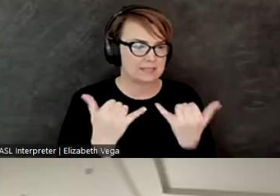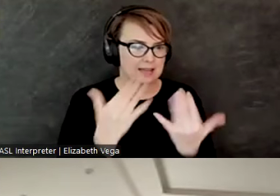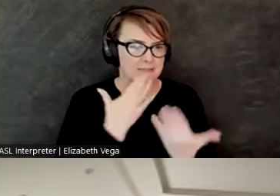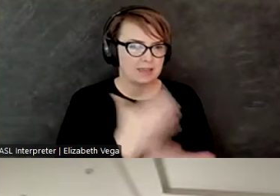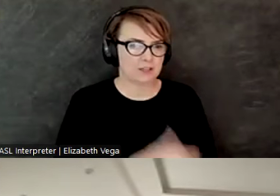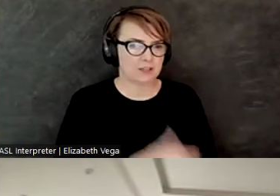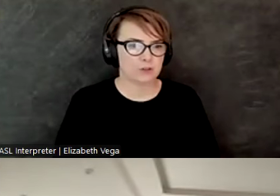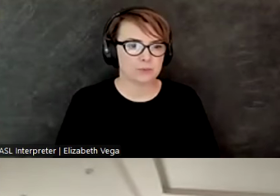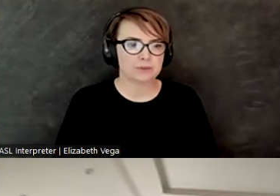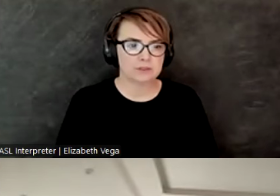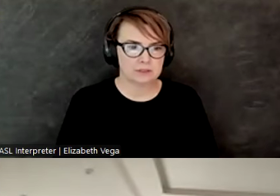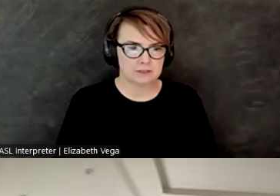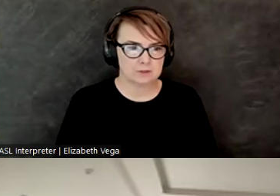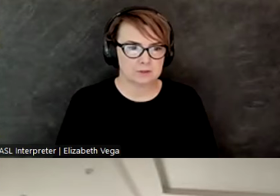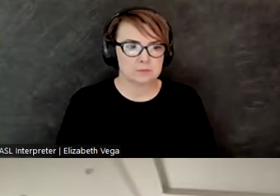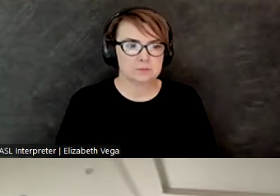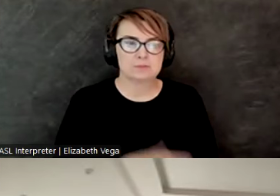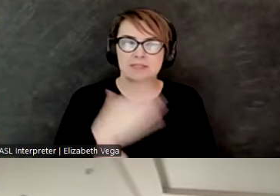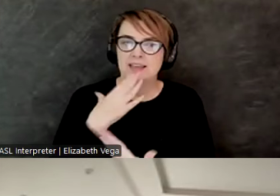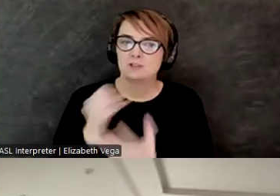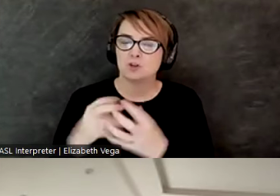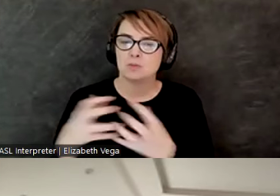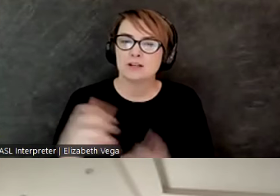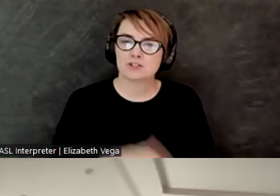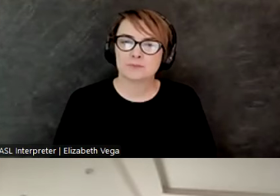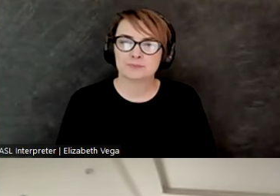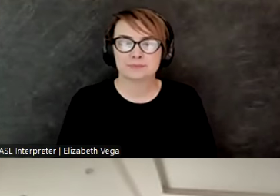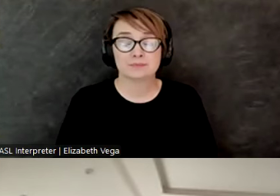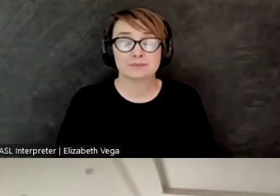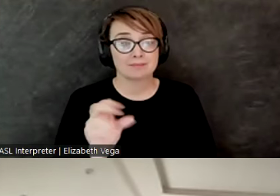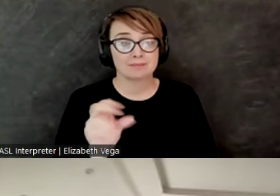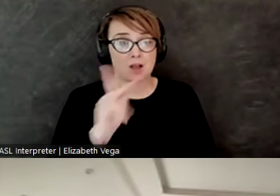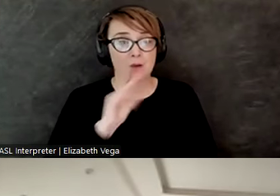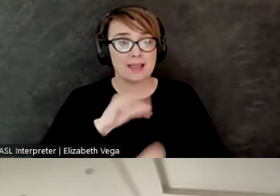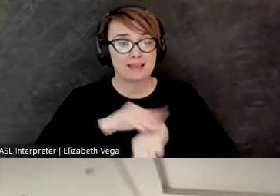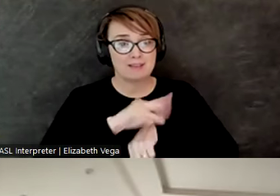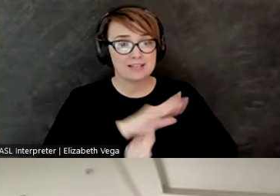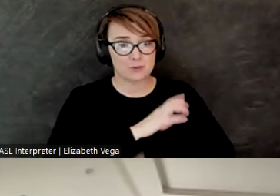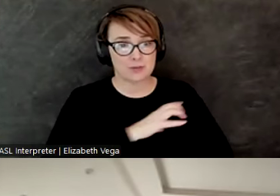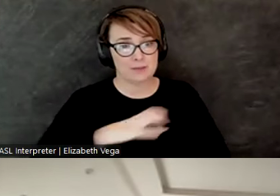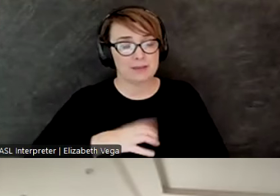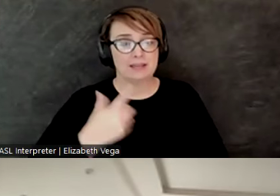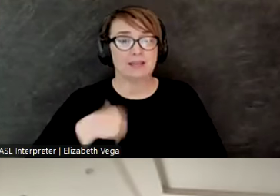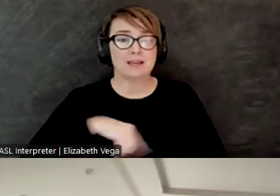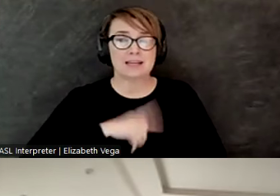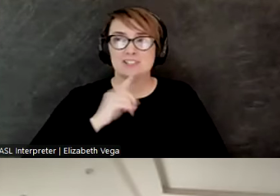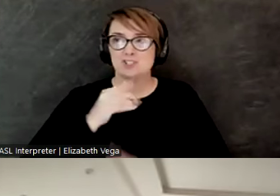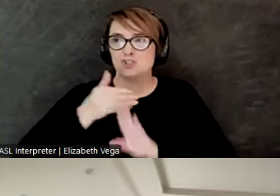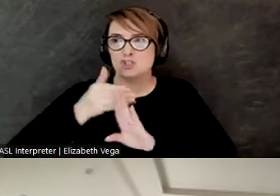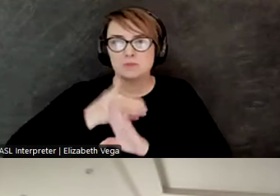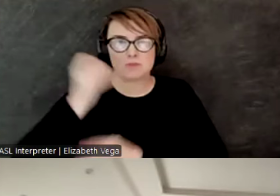Thank you so much. Okay, Advisory Committee, we are just before noon, and